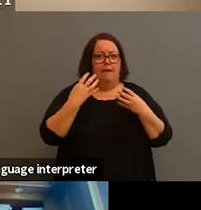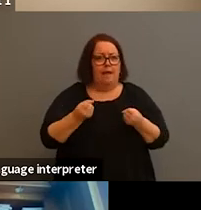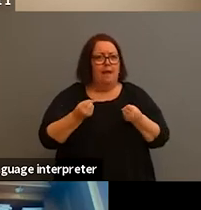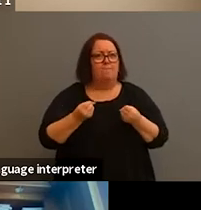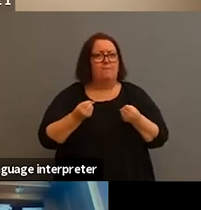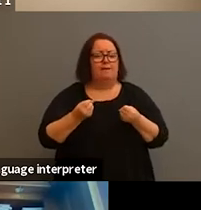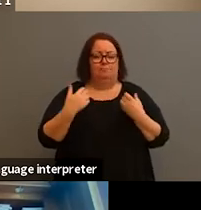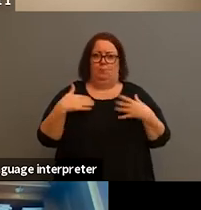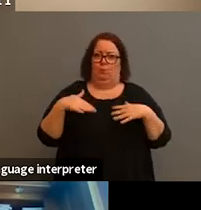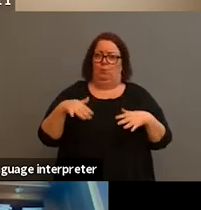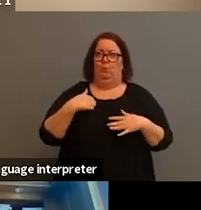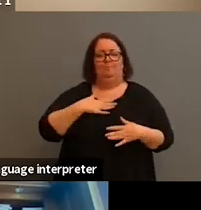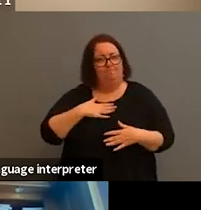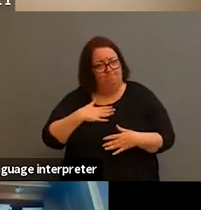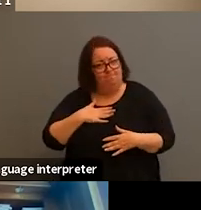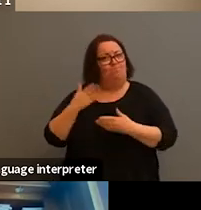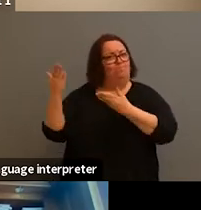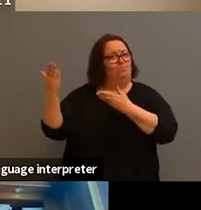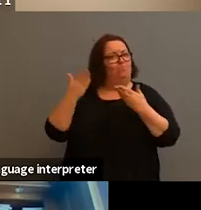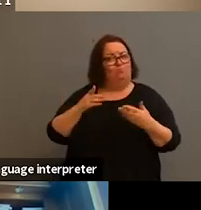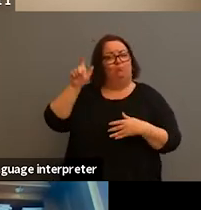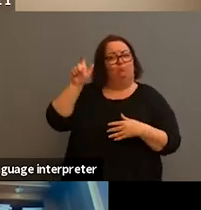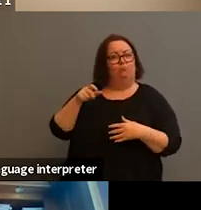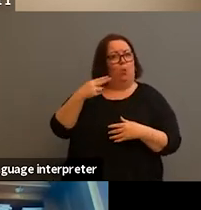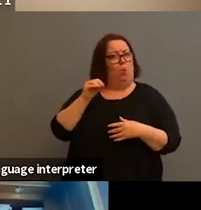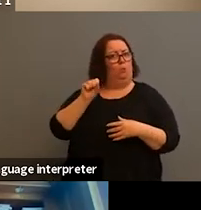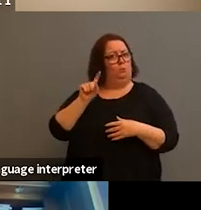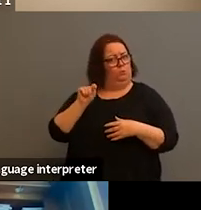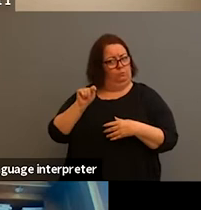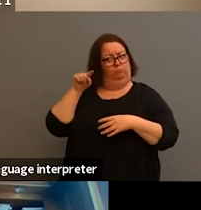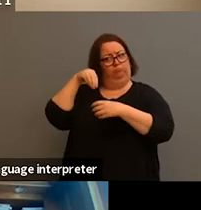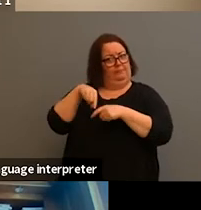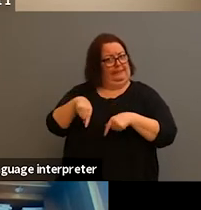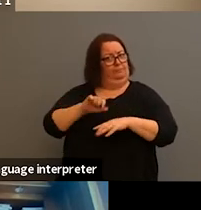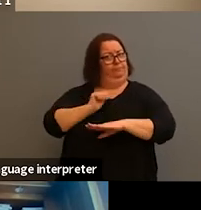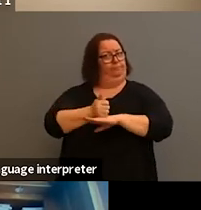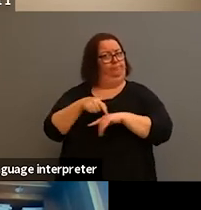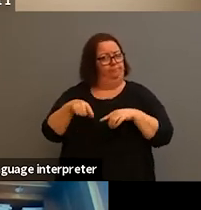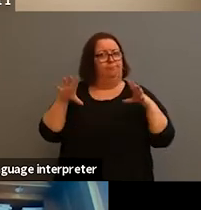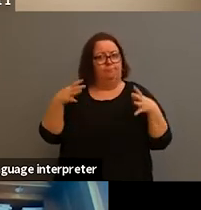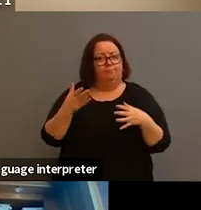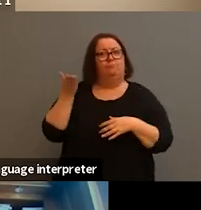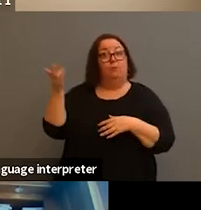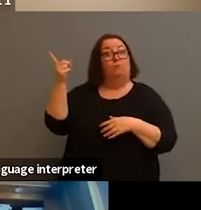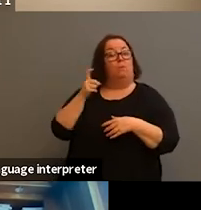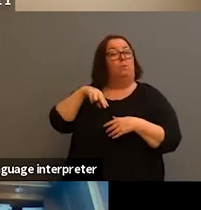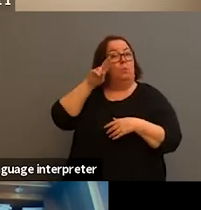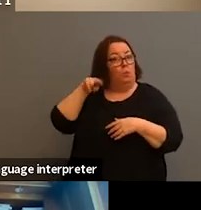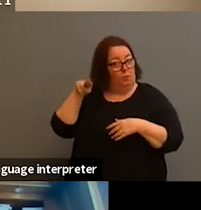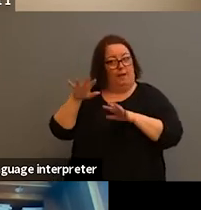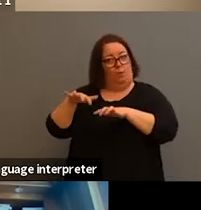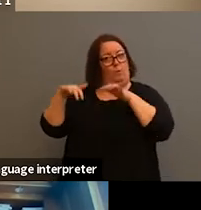host this side event together with the government of Norway. The theme is